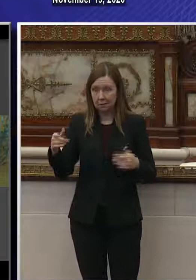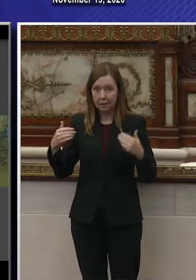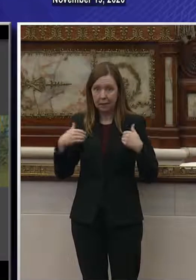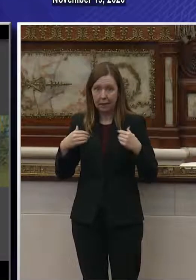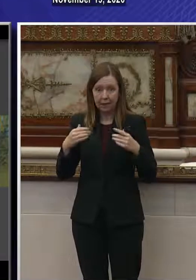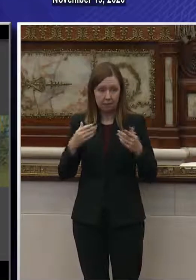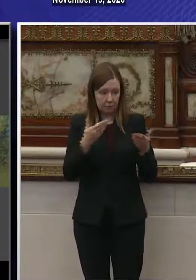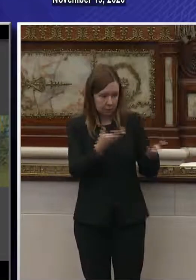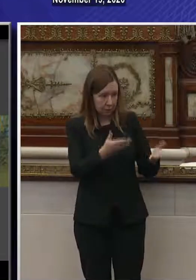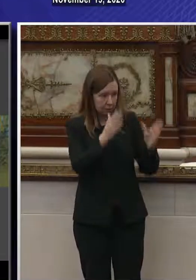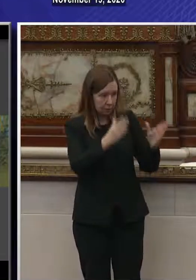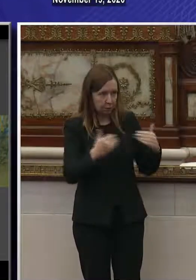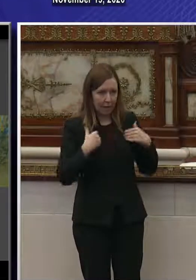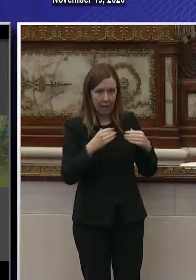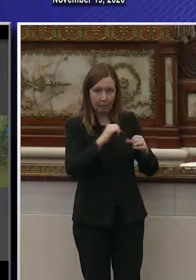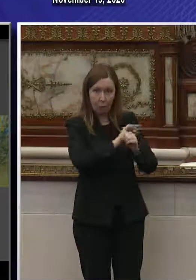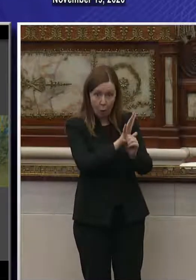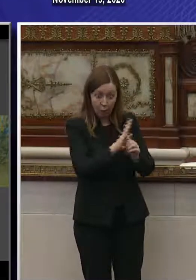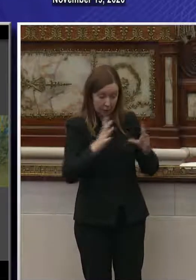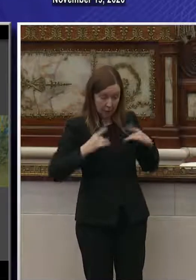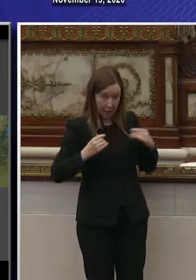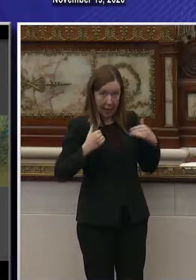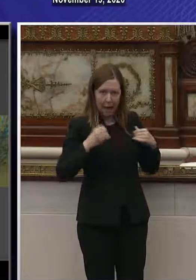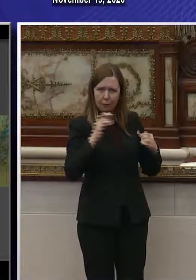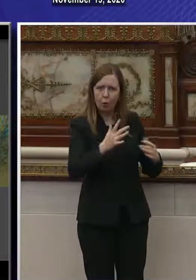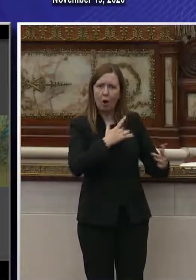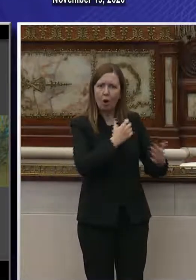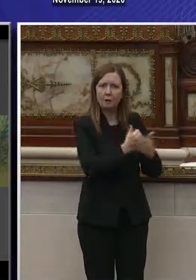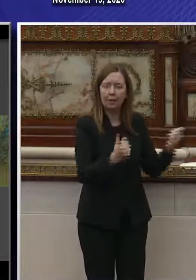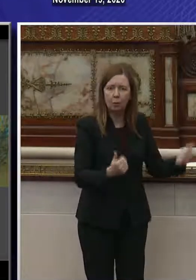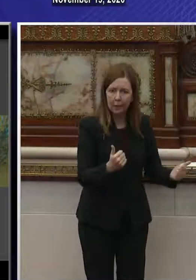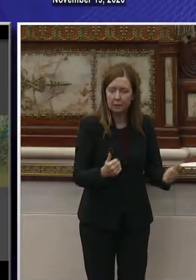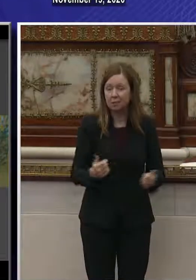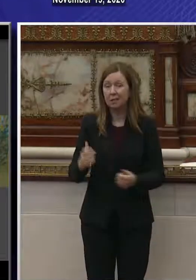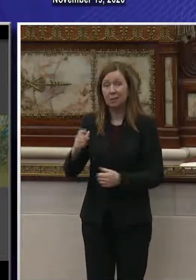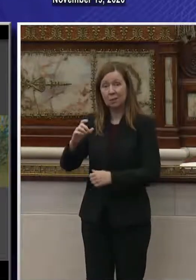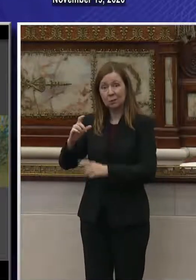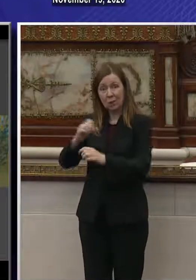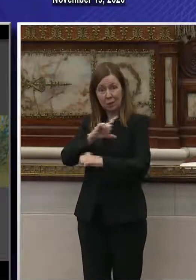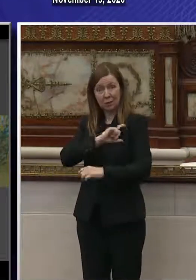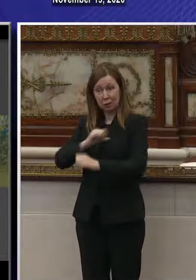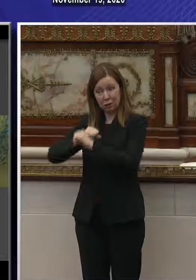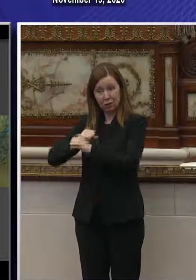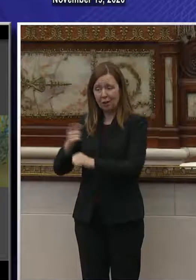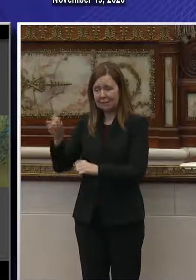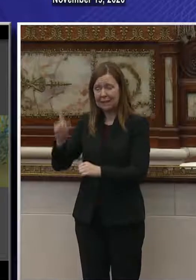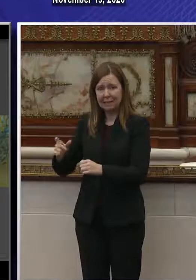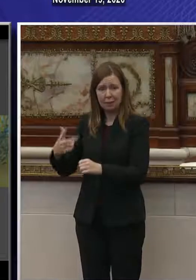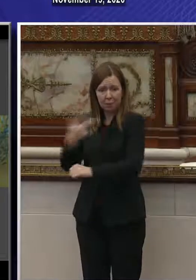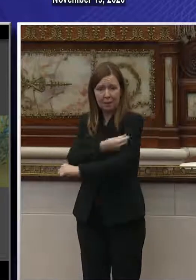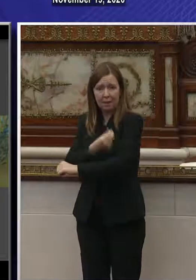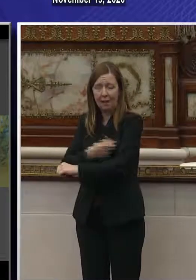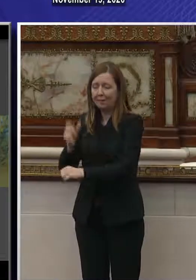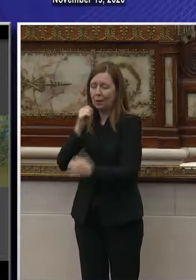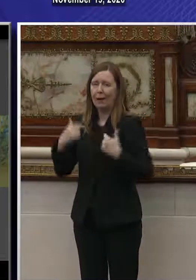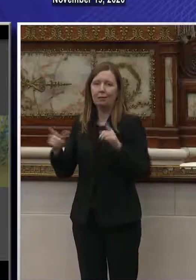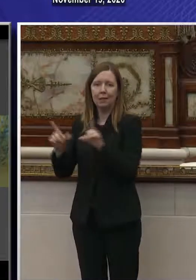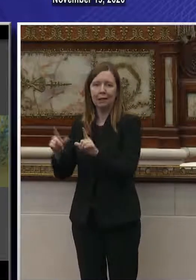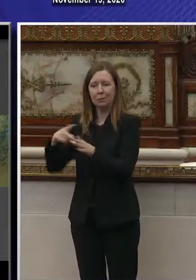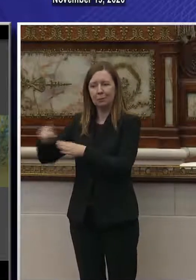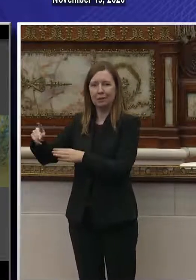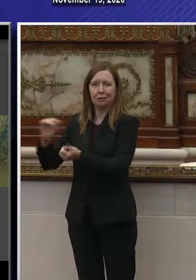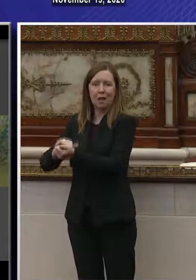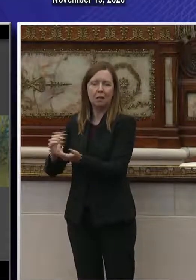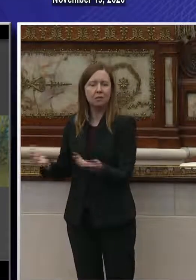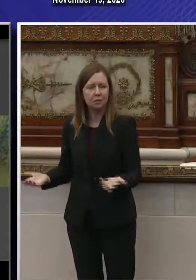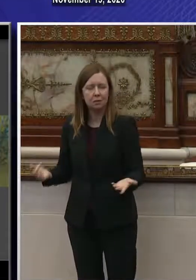heart attack. And so, they need to be vaccinated, and they're not the licensed professionals. So, we should